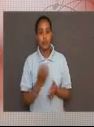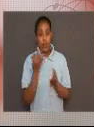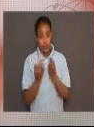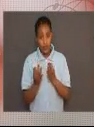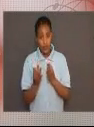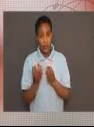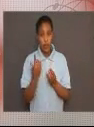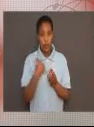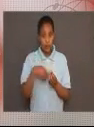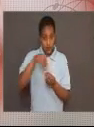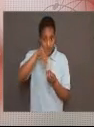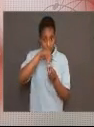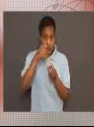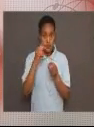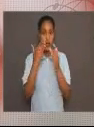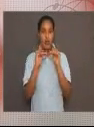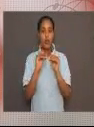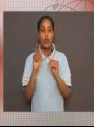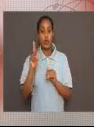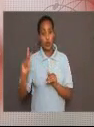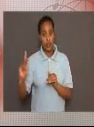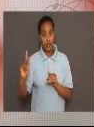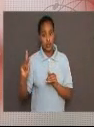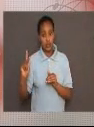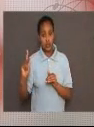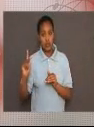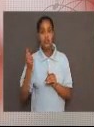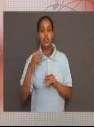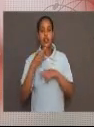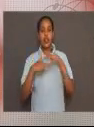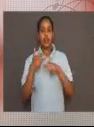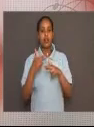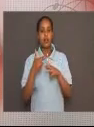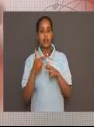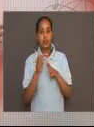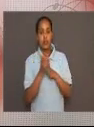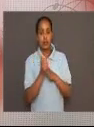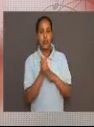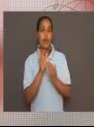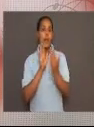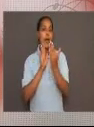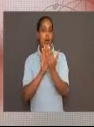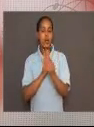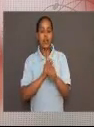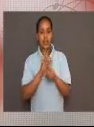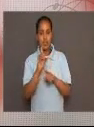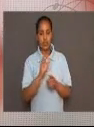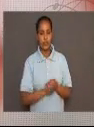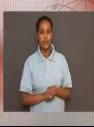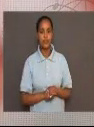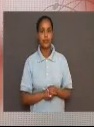If we increase the amount of products, the reaction will proceed in a backward direction.